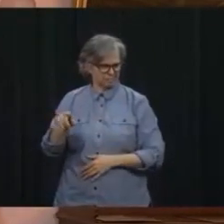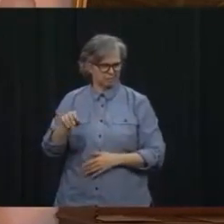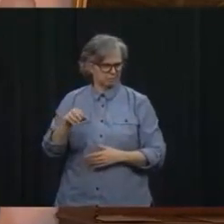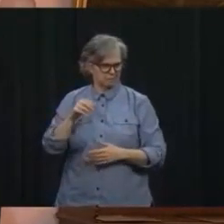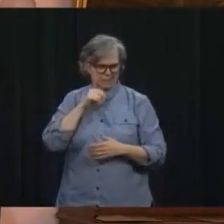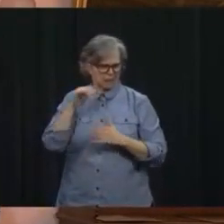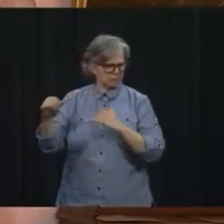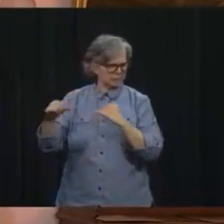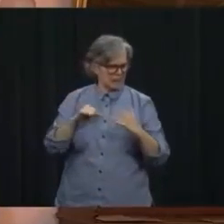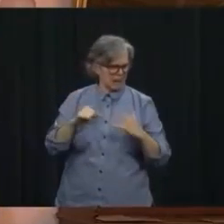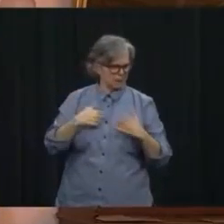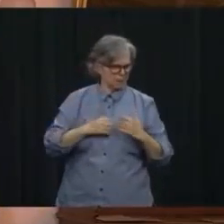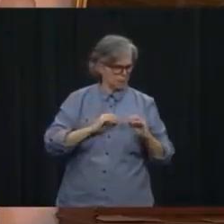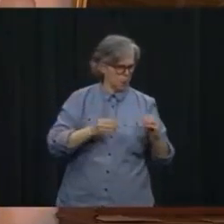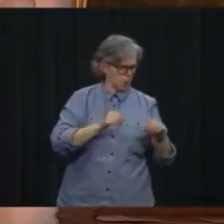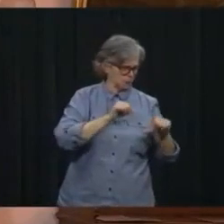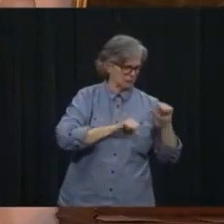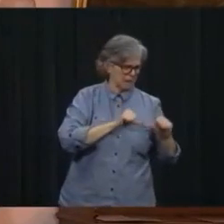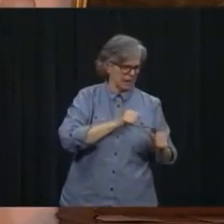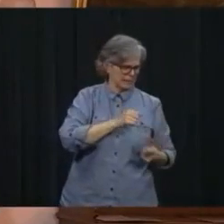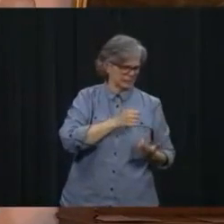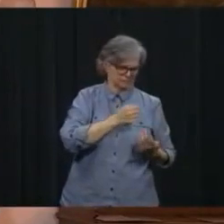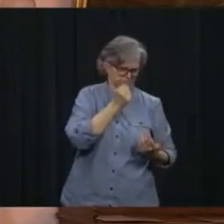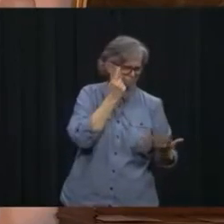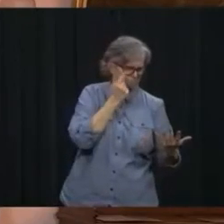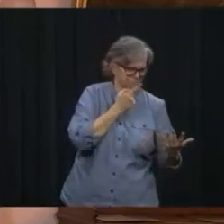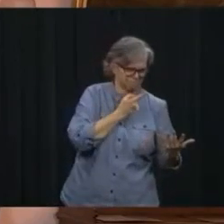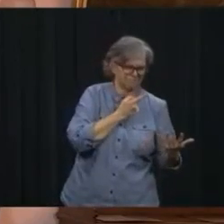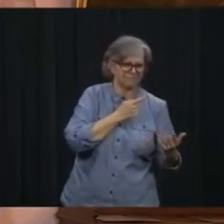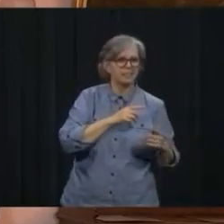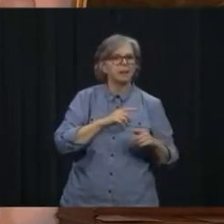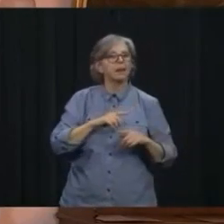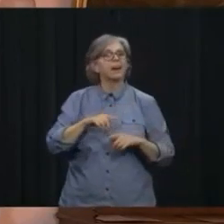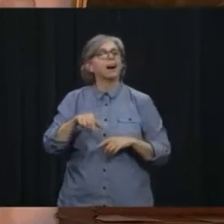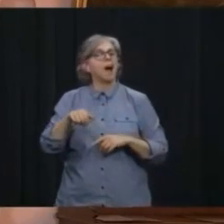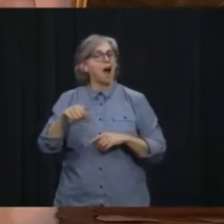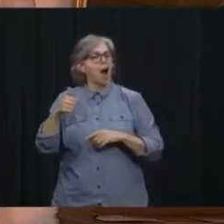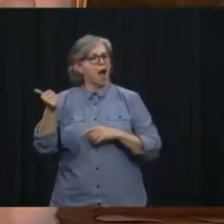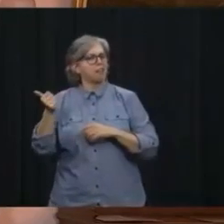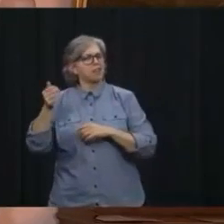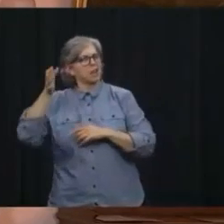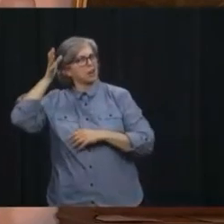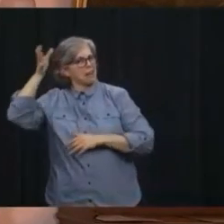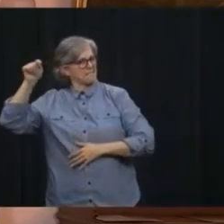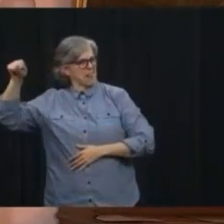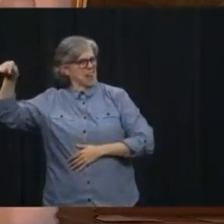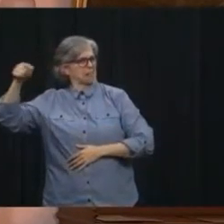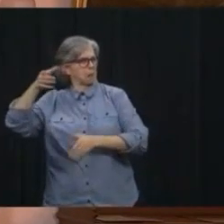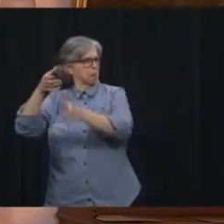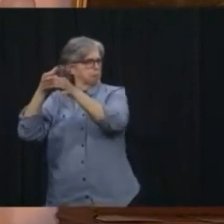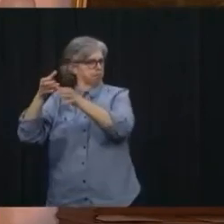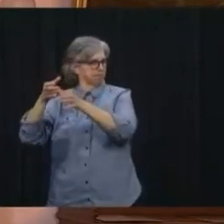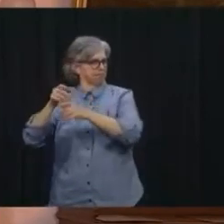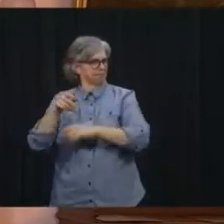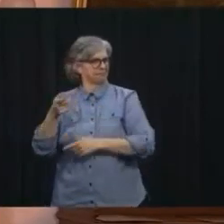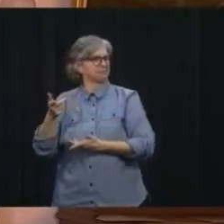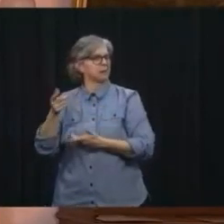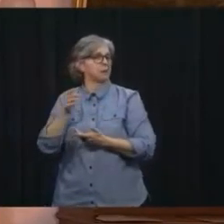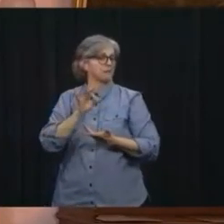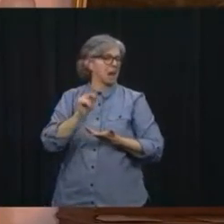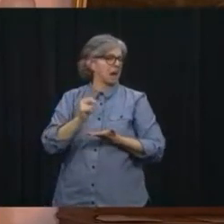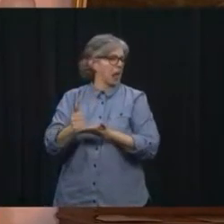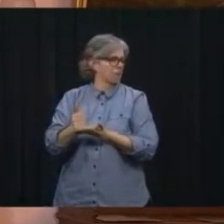than your normal schedule each day, but make sure that you're maintaining a routine. That's really important for young people, kids in our homes to feel